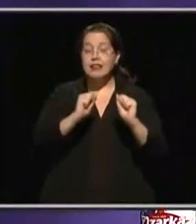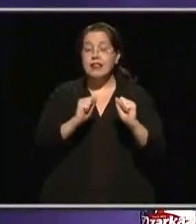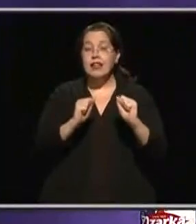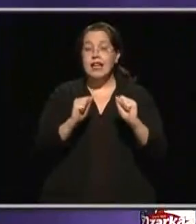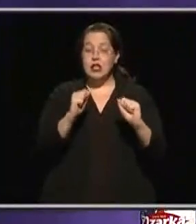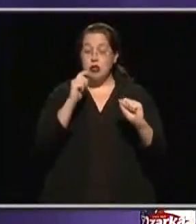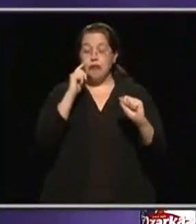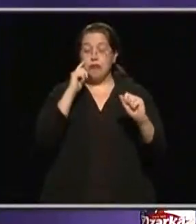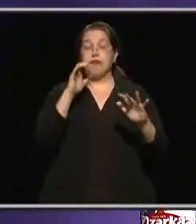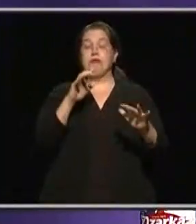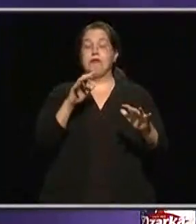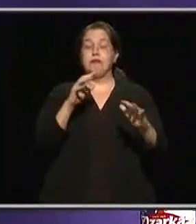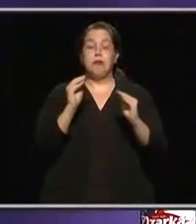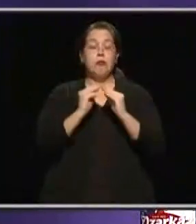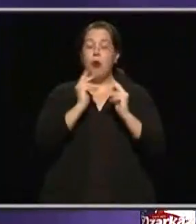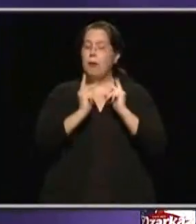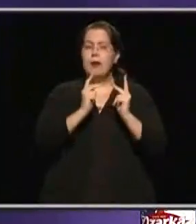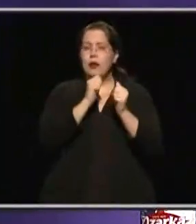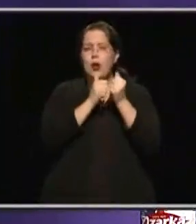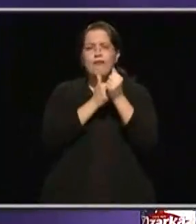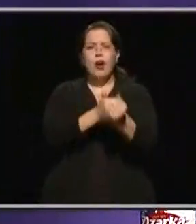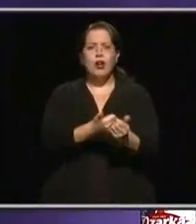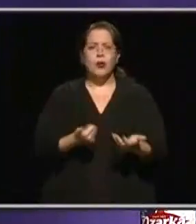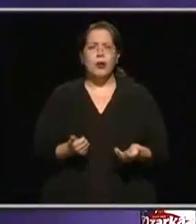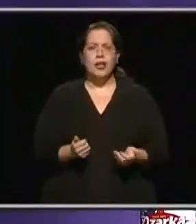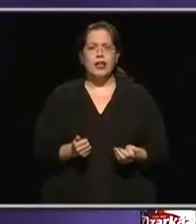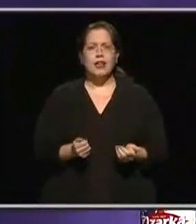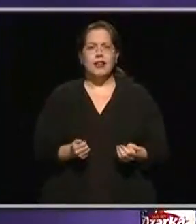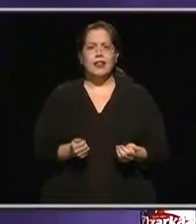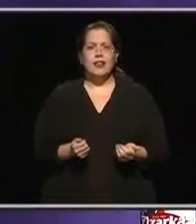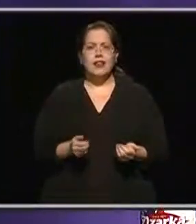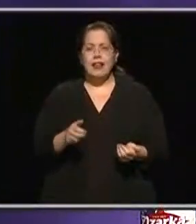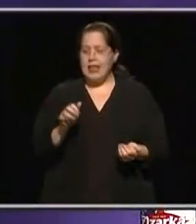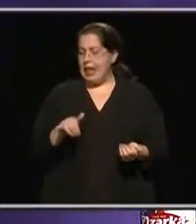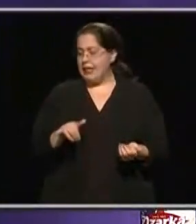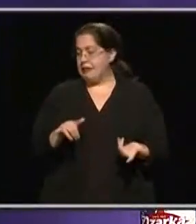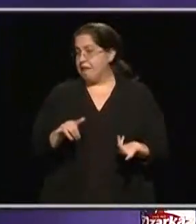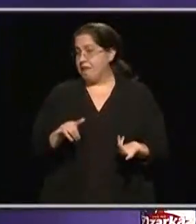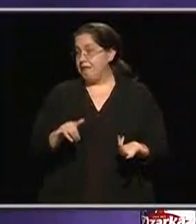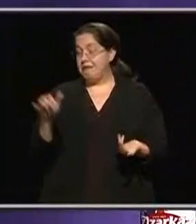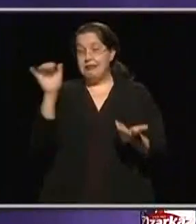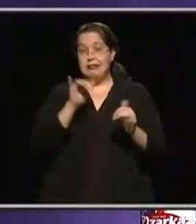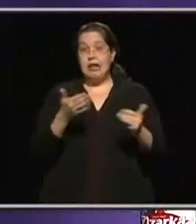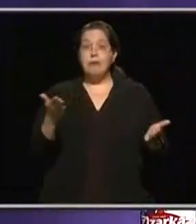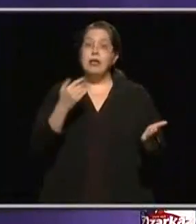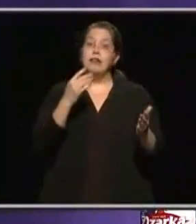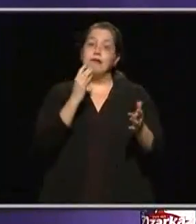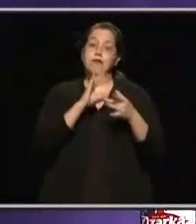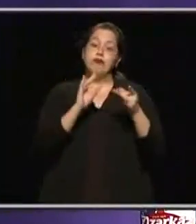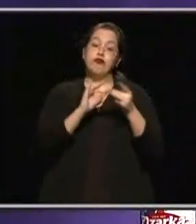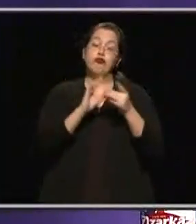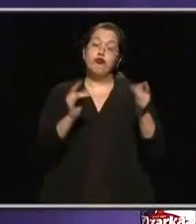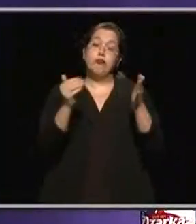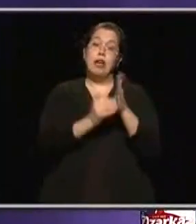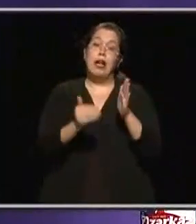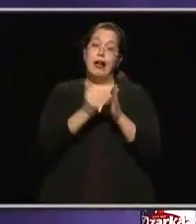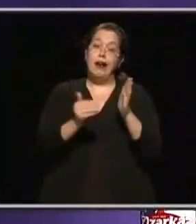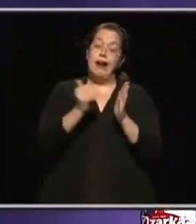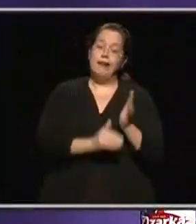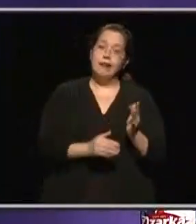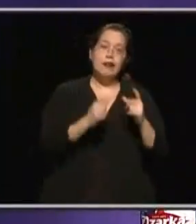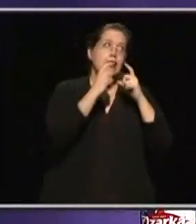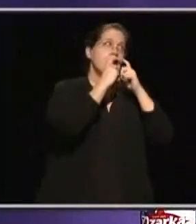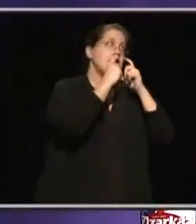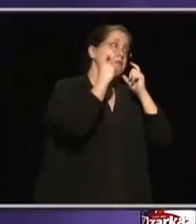that more people aren't doing this, and that's, the things we talk about over and over. The face covering,